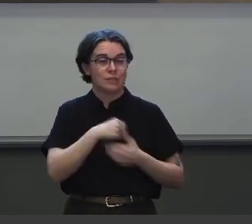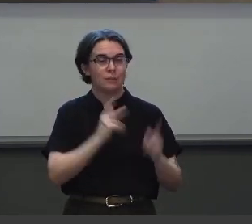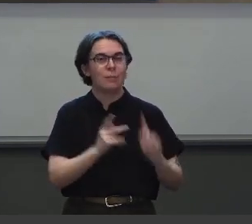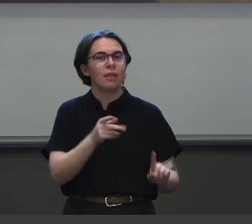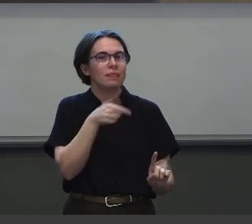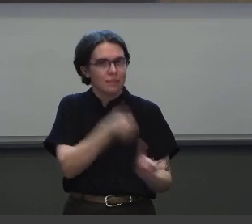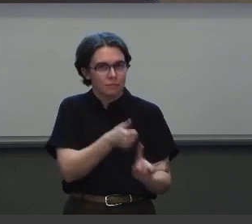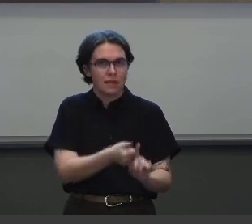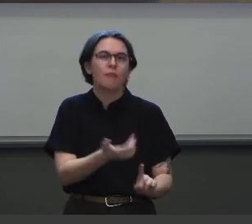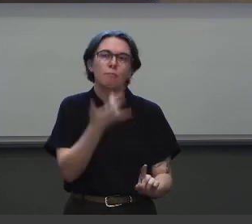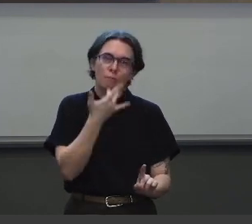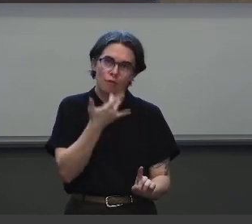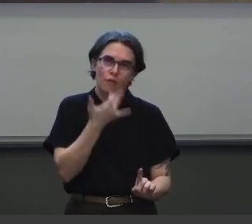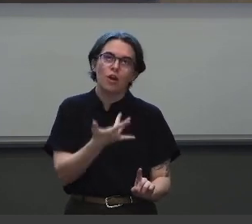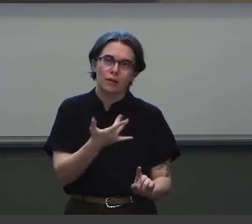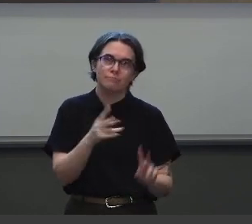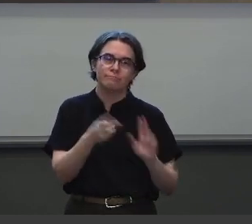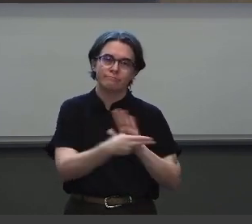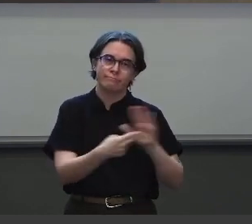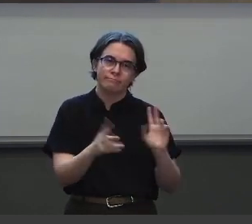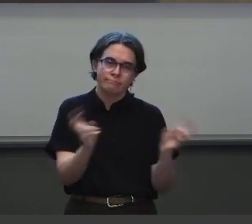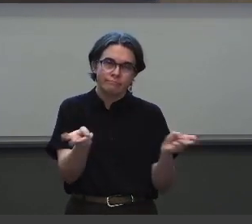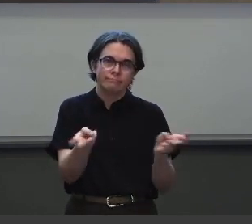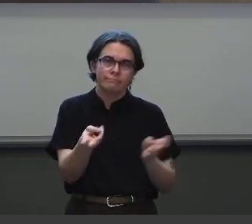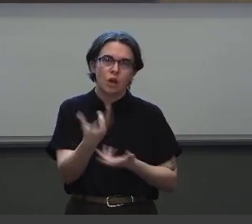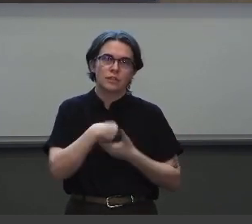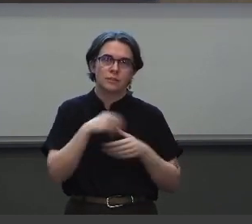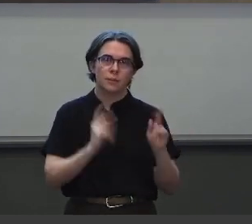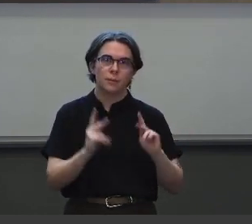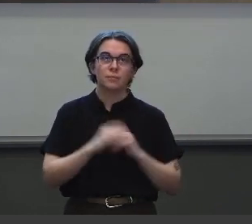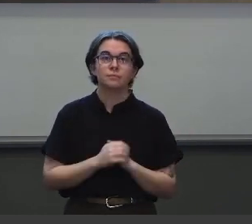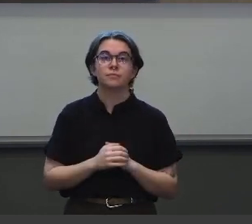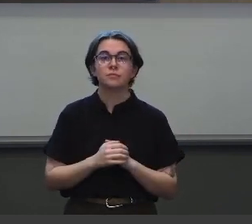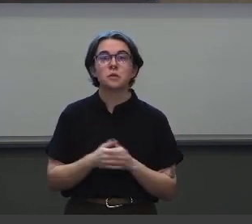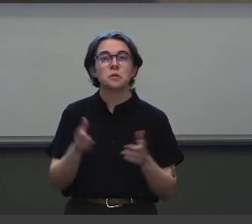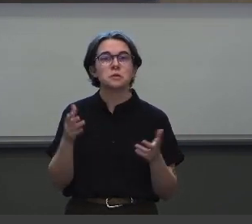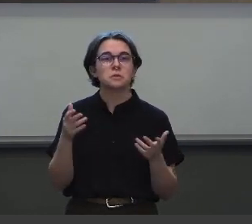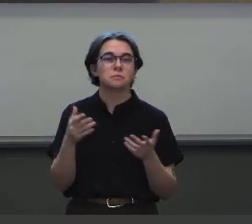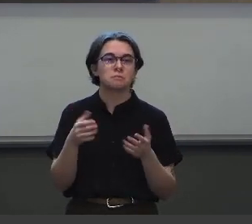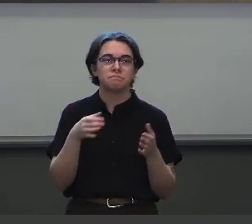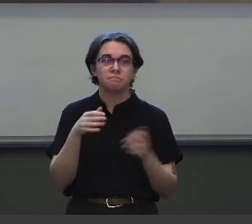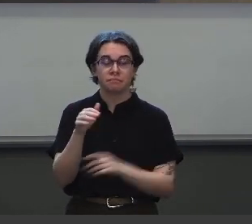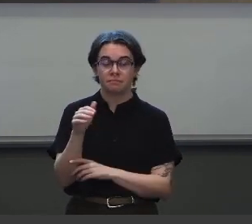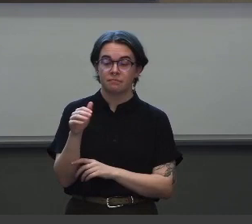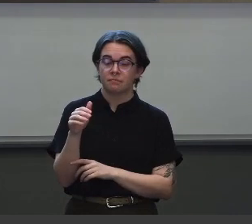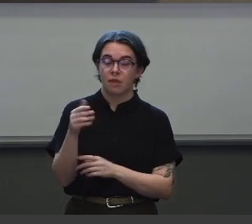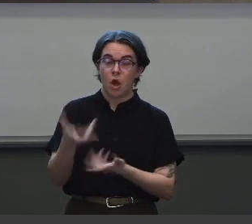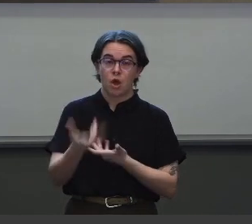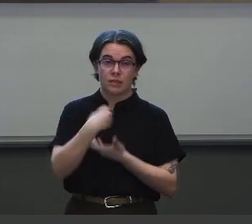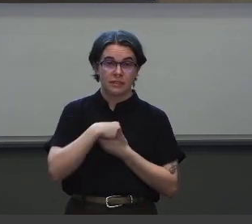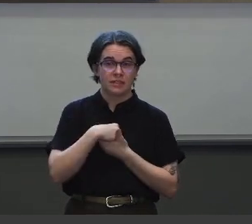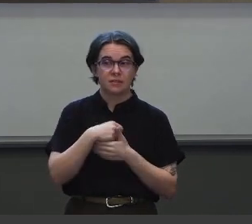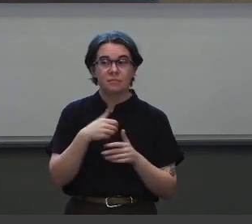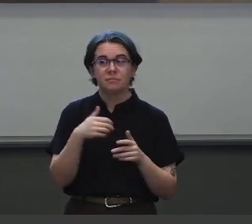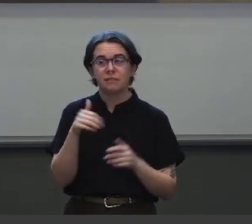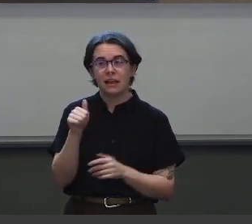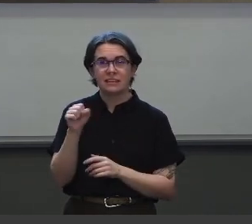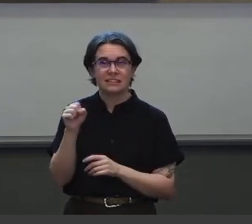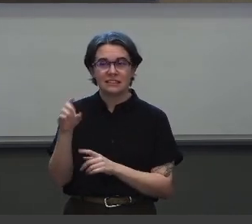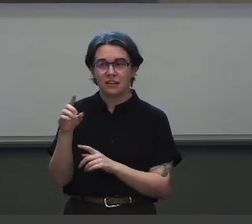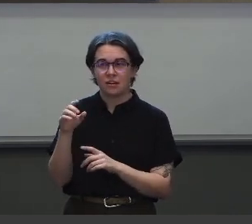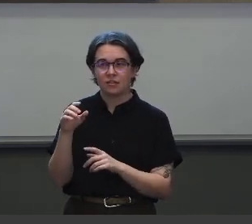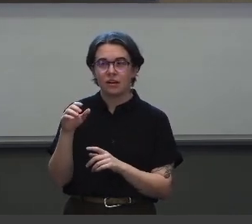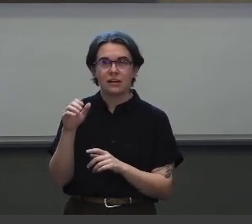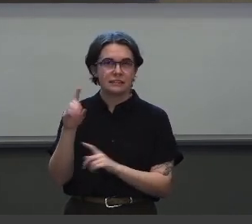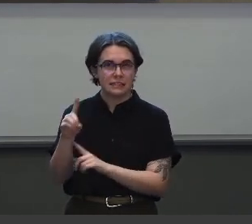of, autism spectrum disorder is a neurodevelopmental disability that is characterized by differences in social communication